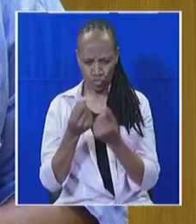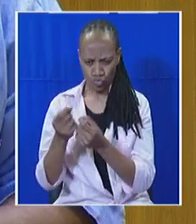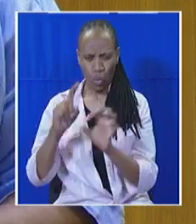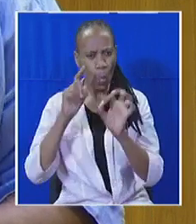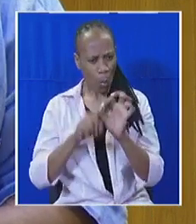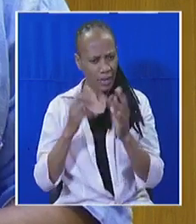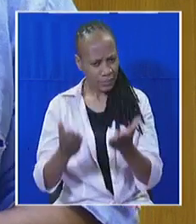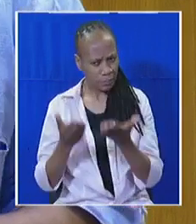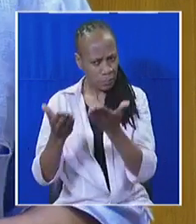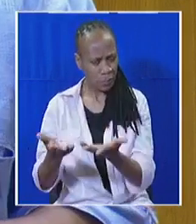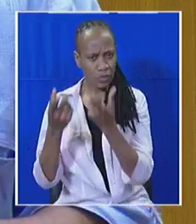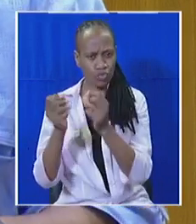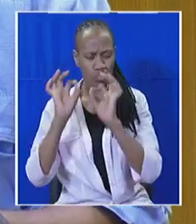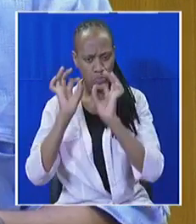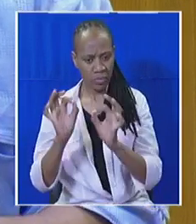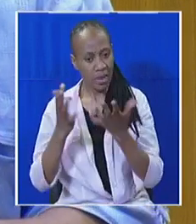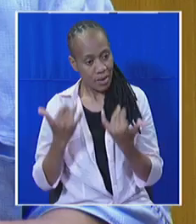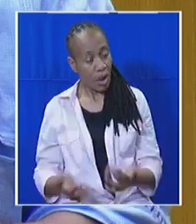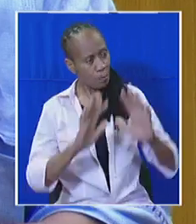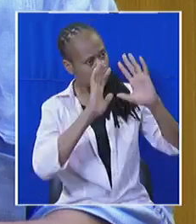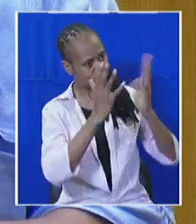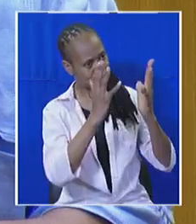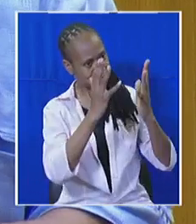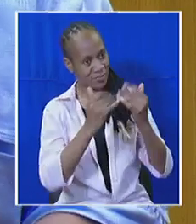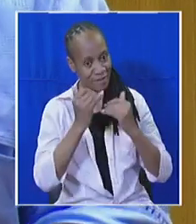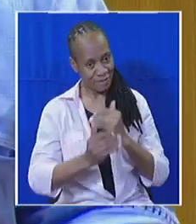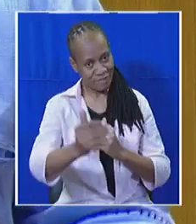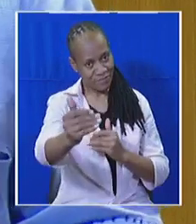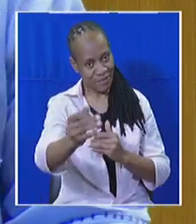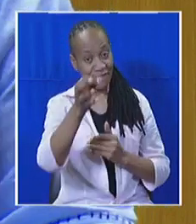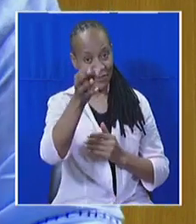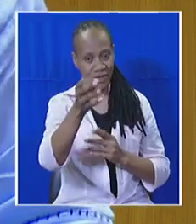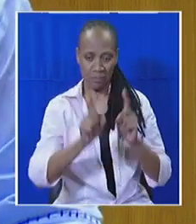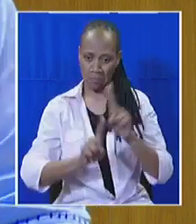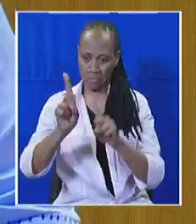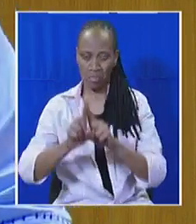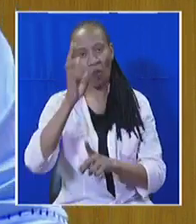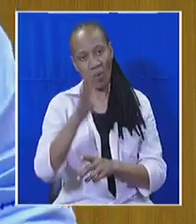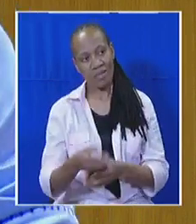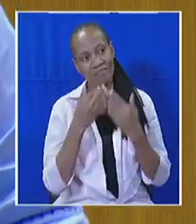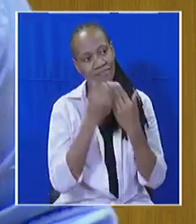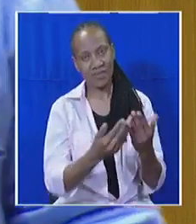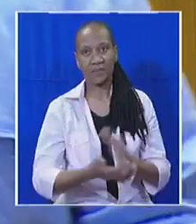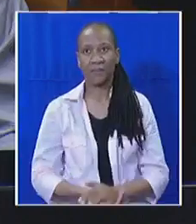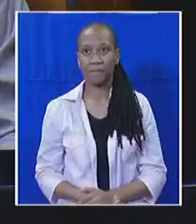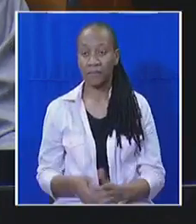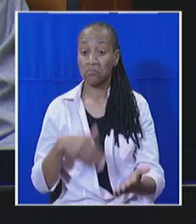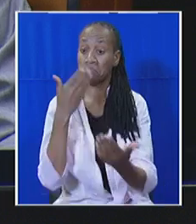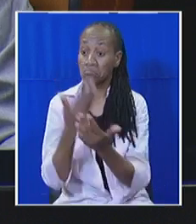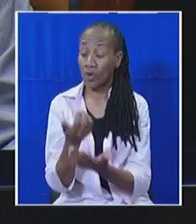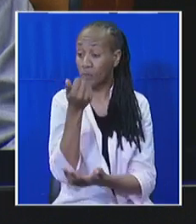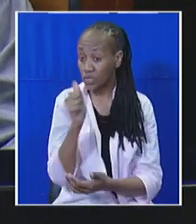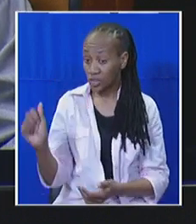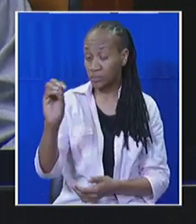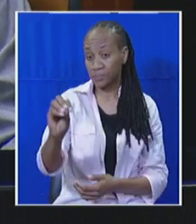and wishes the Department of Home Affairs more success in their endeavors. I thank you. I put the motion. Are there any objections?